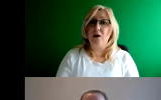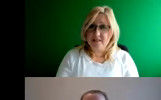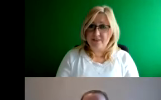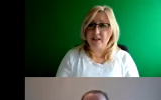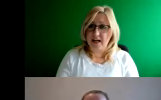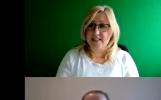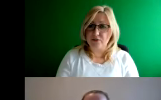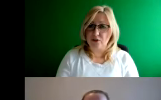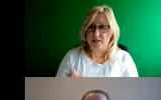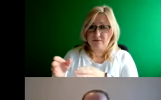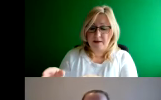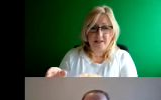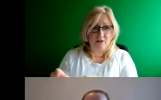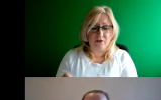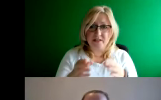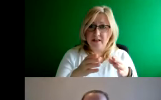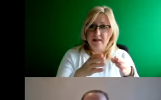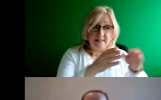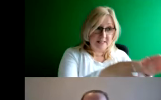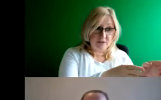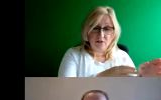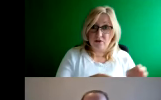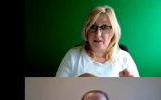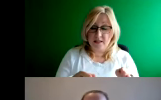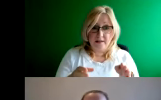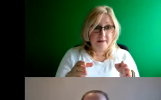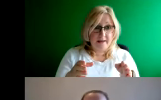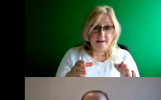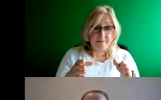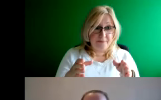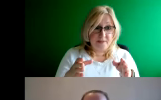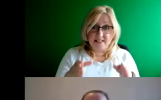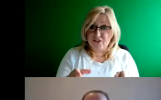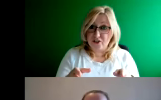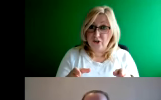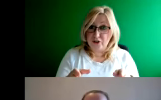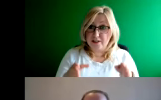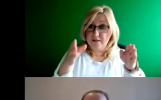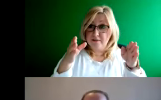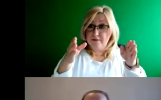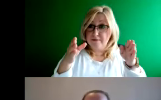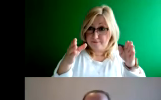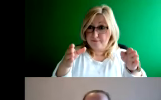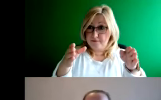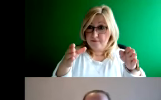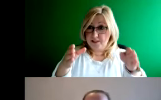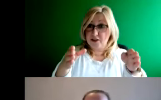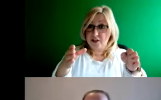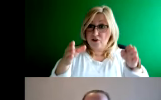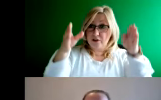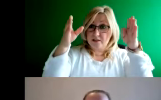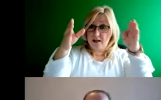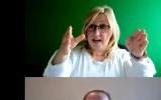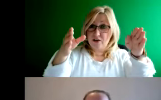frame, different kinds of courts, family court, civil court, district court,